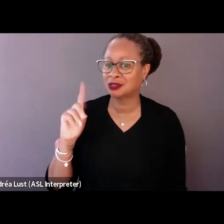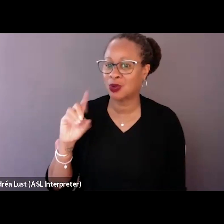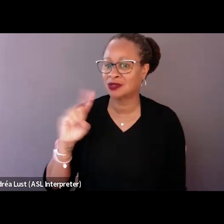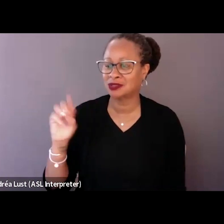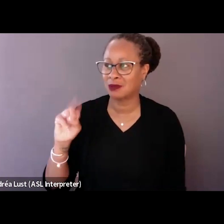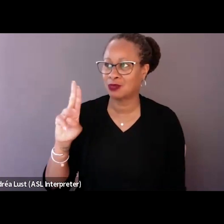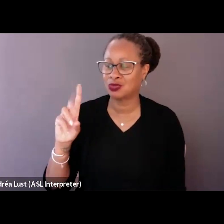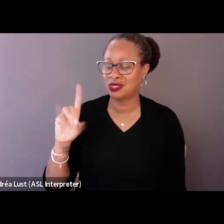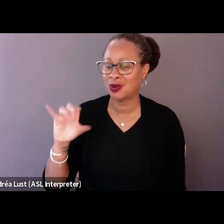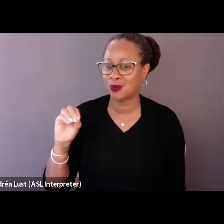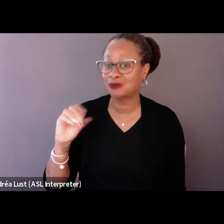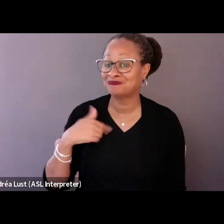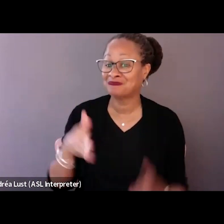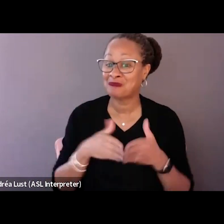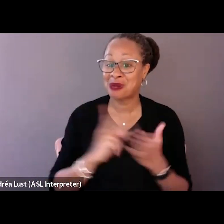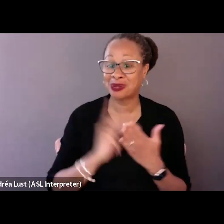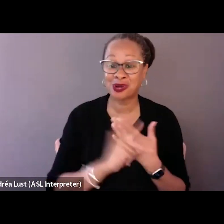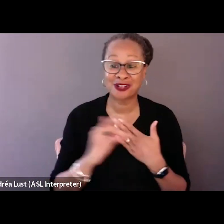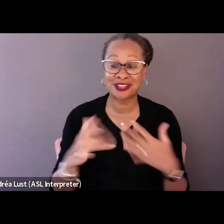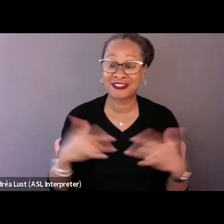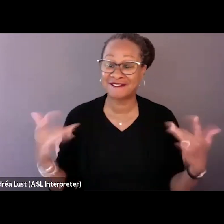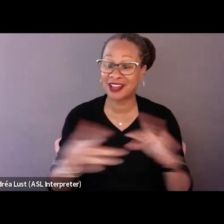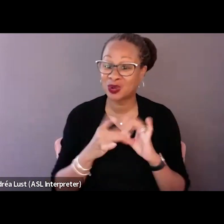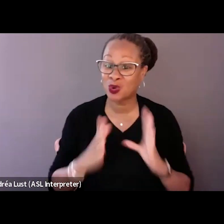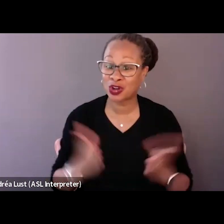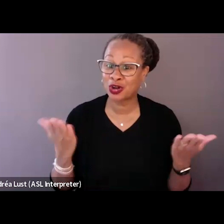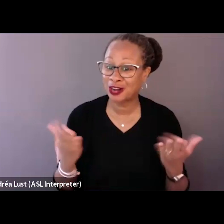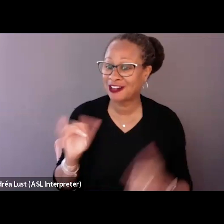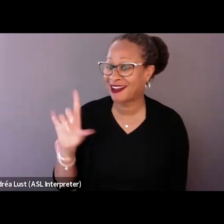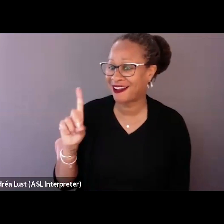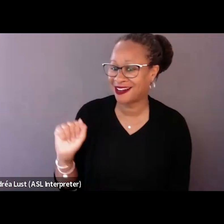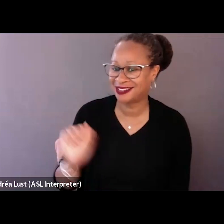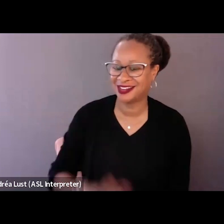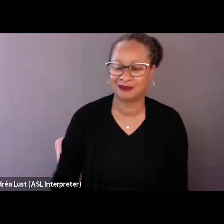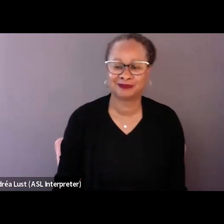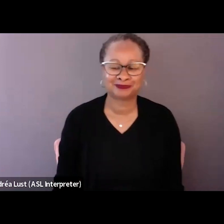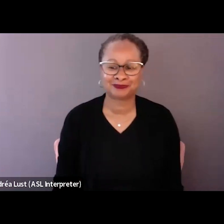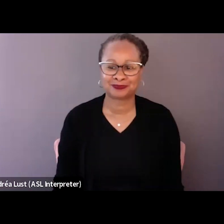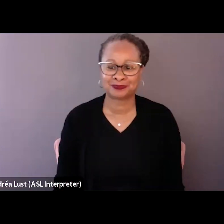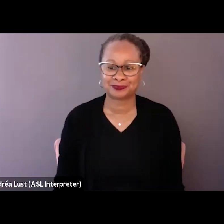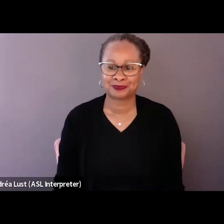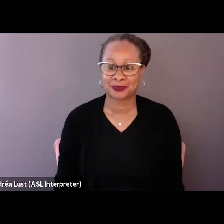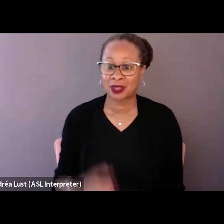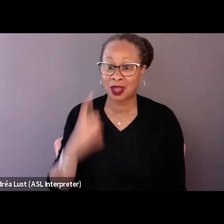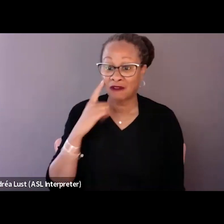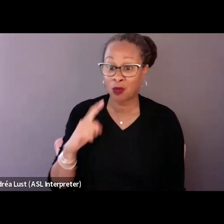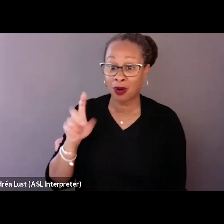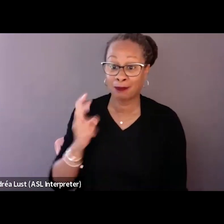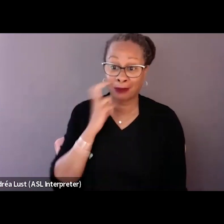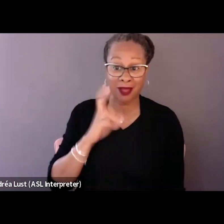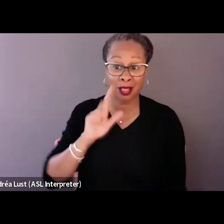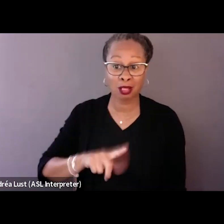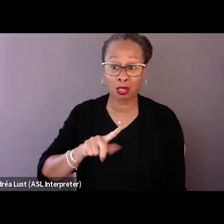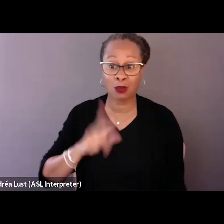Zamudio, and I am the Public Programs and Events Coordinator here at IDA. For our blind